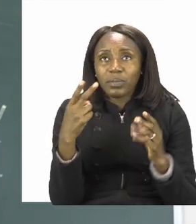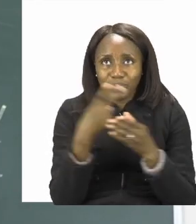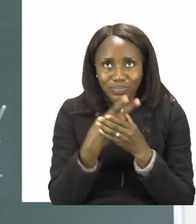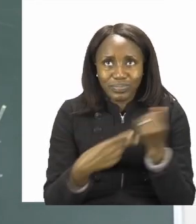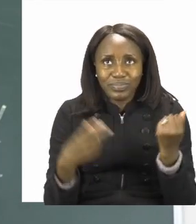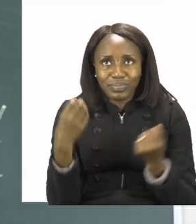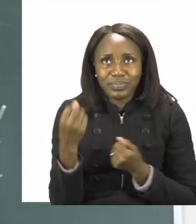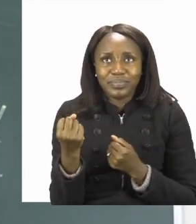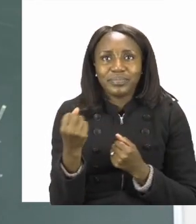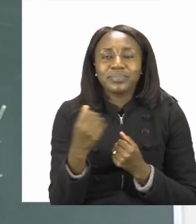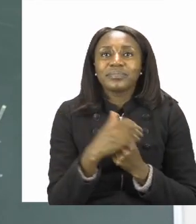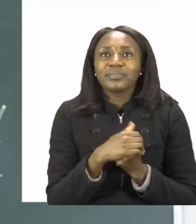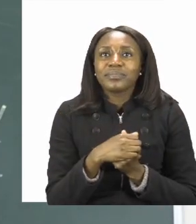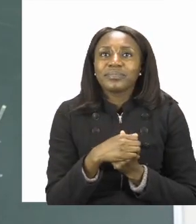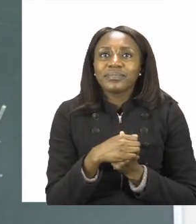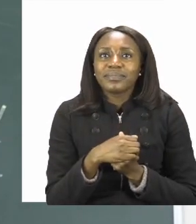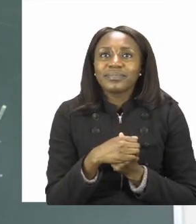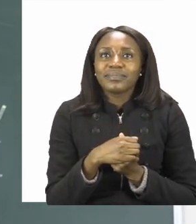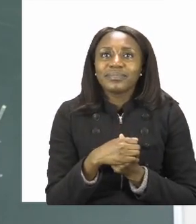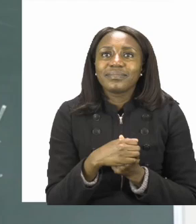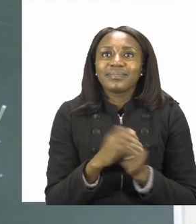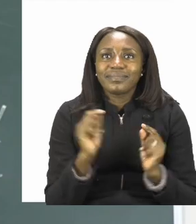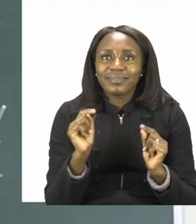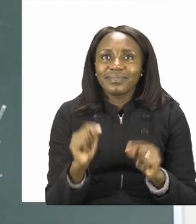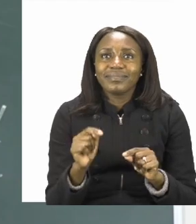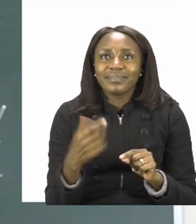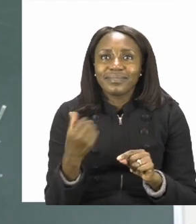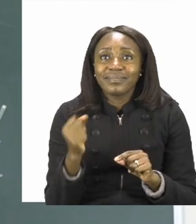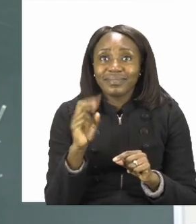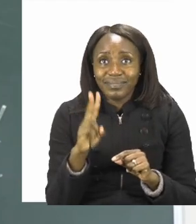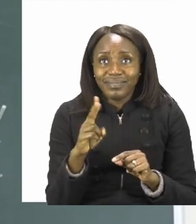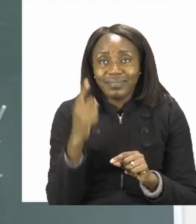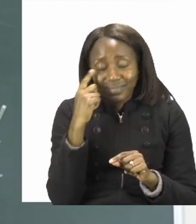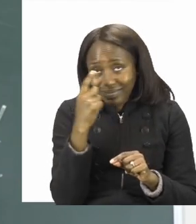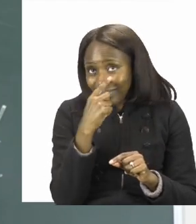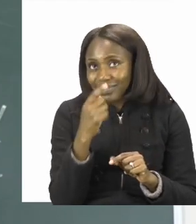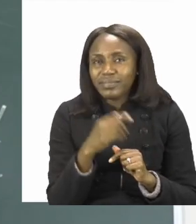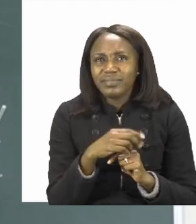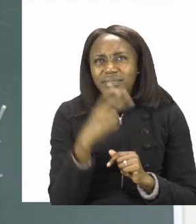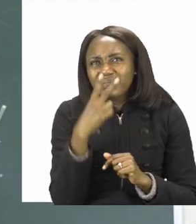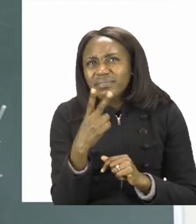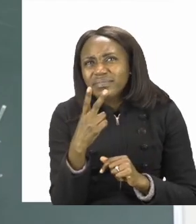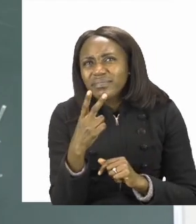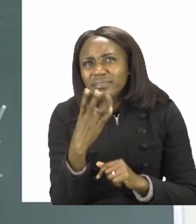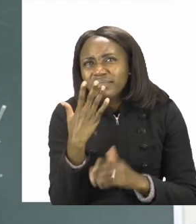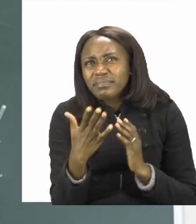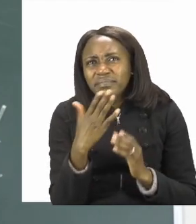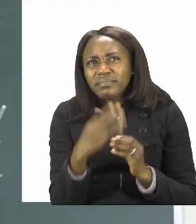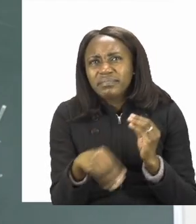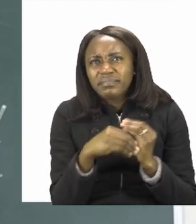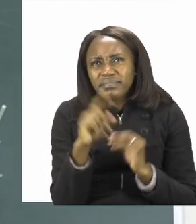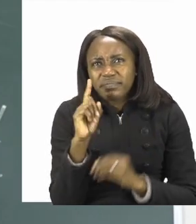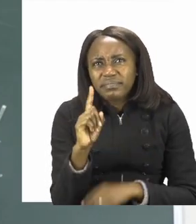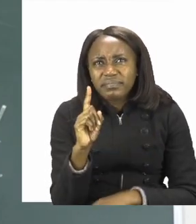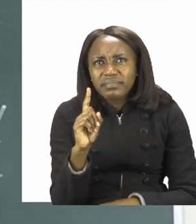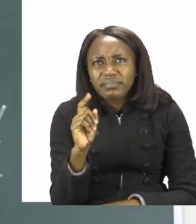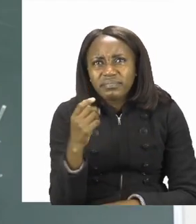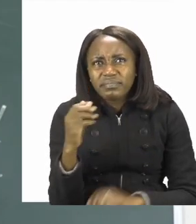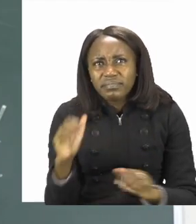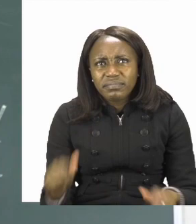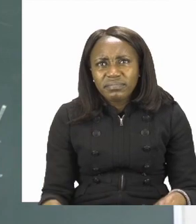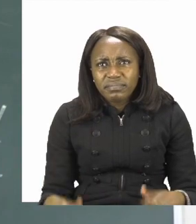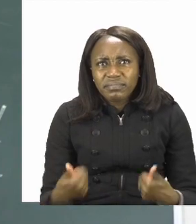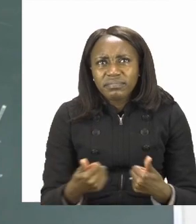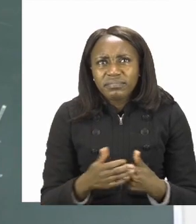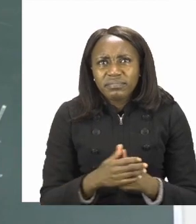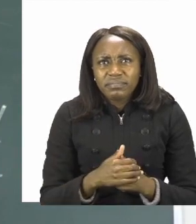girl. So there we go. She now has 2 eyes. Let me see if I can't find the piece for the boy. He has